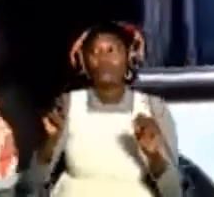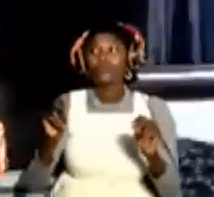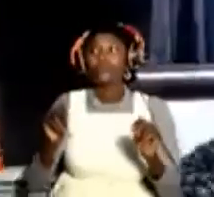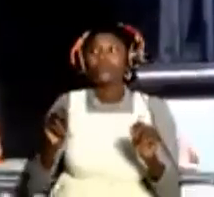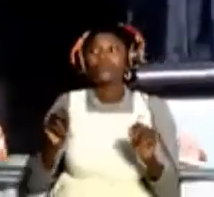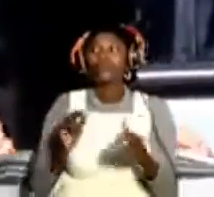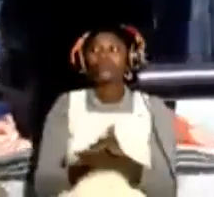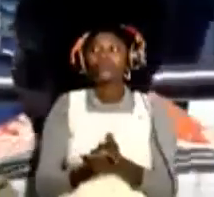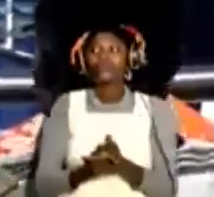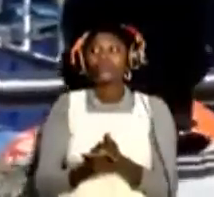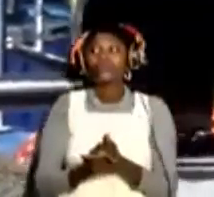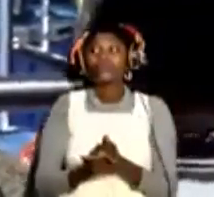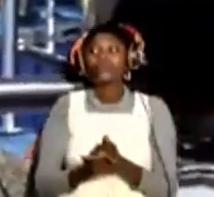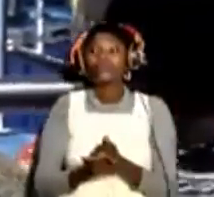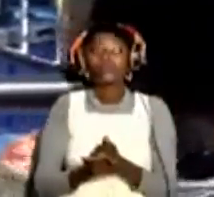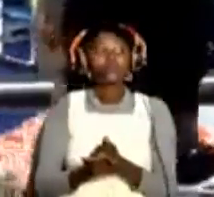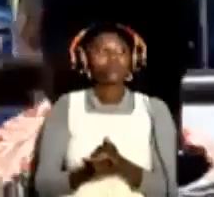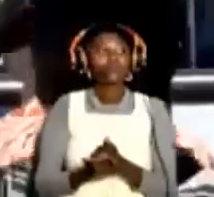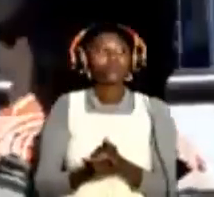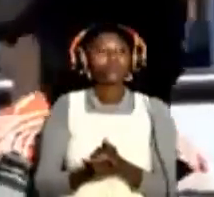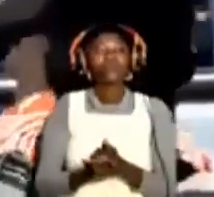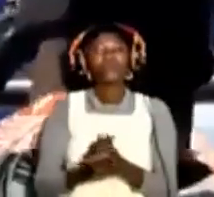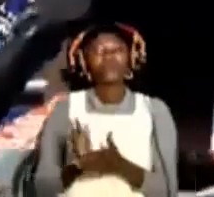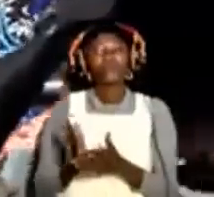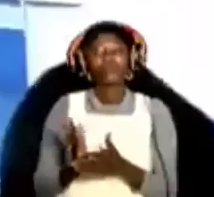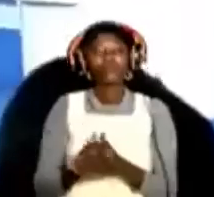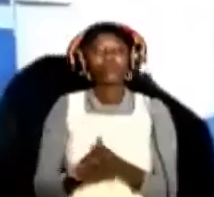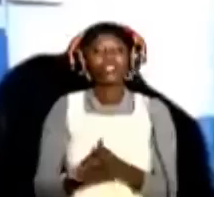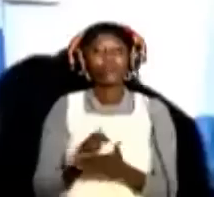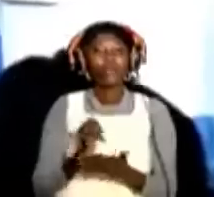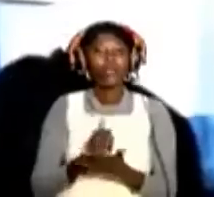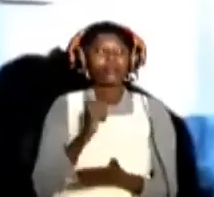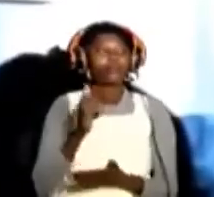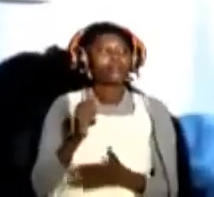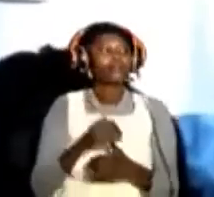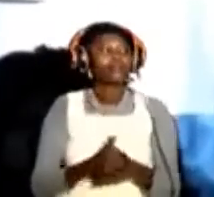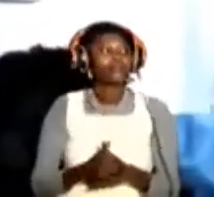Whatever granted you before, the Lord will give you grace to say no to it.